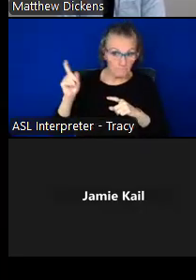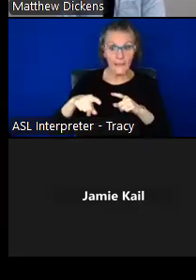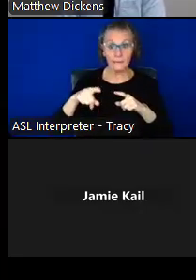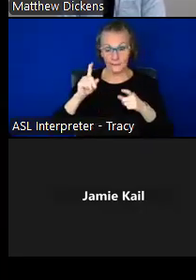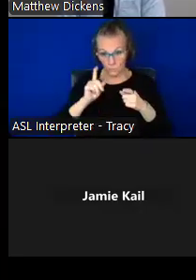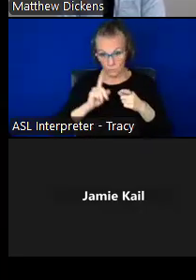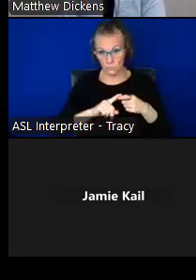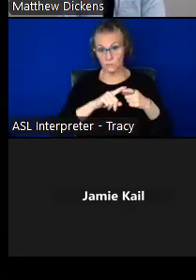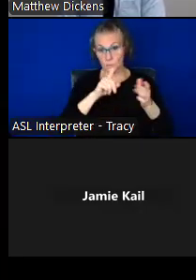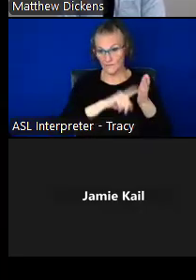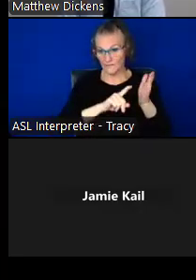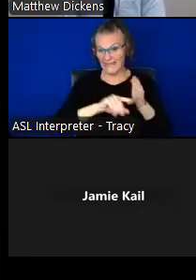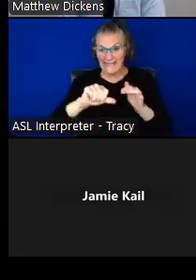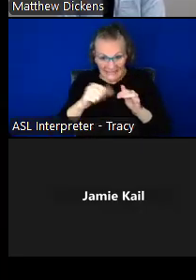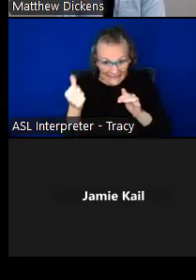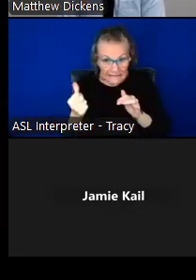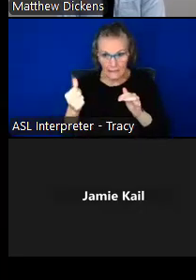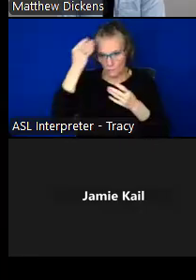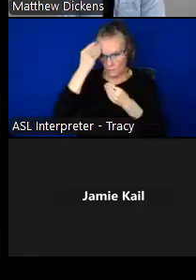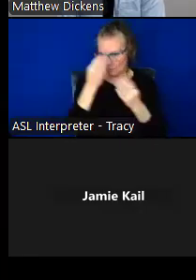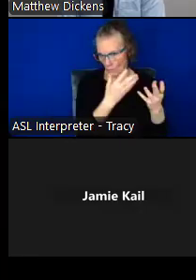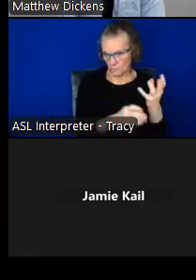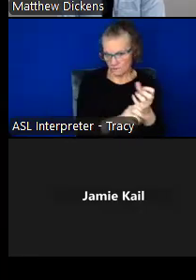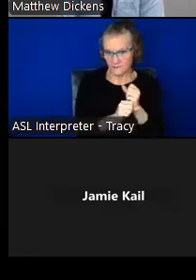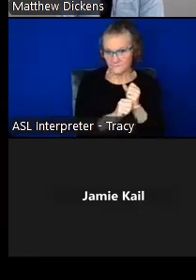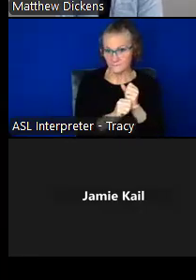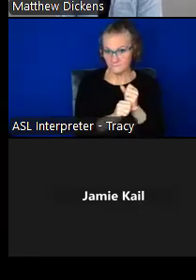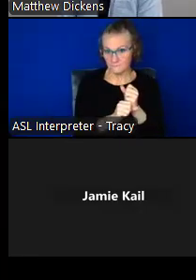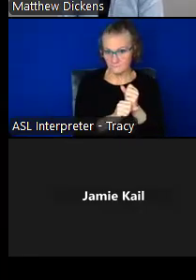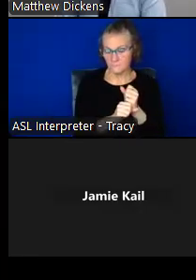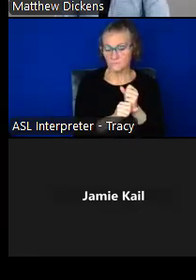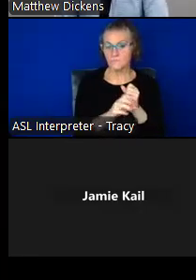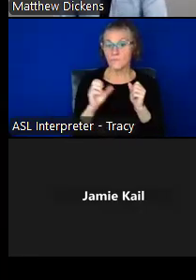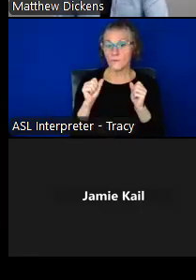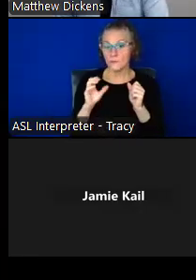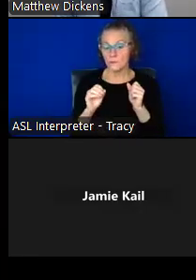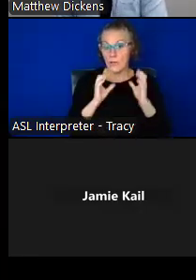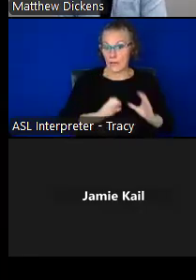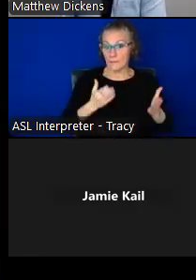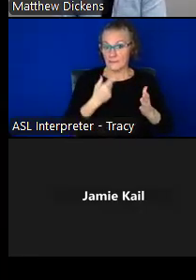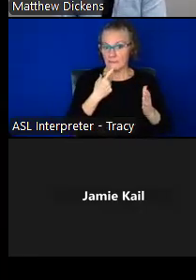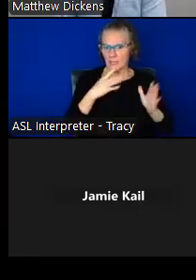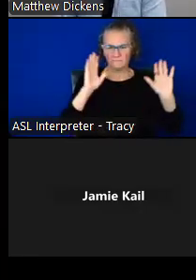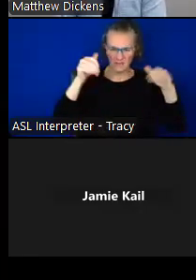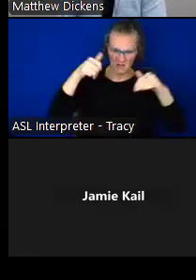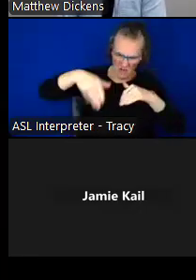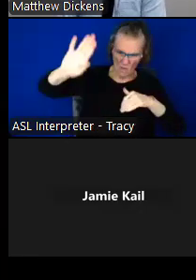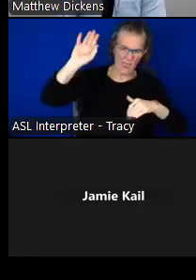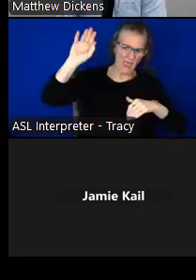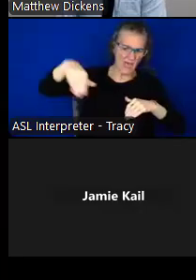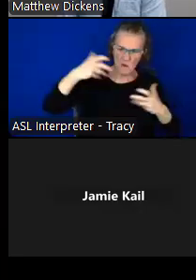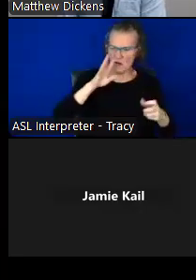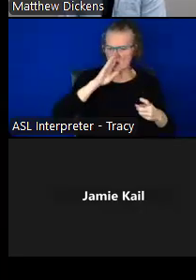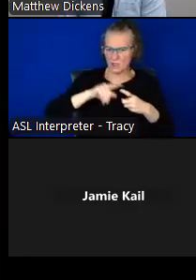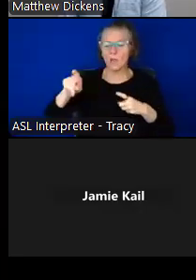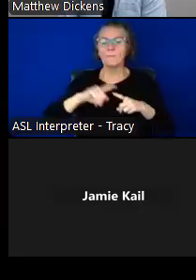investigation on any case that we receive. And so Clients may tell us to go away, that they want to talk to